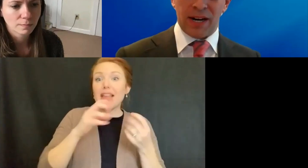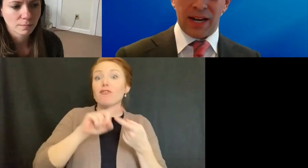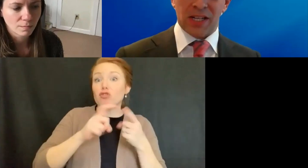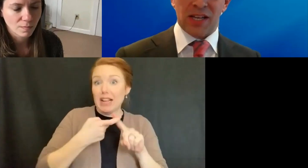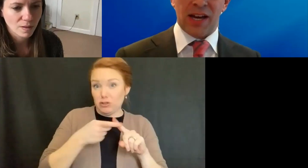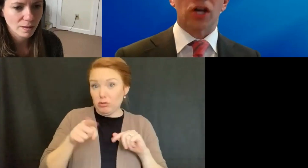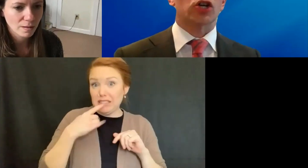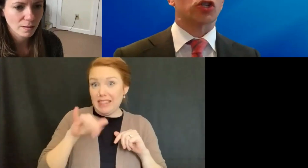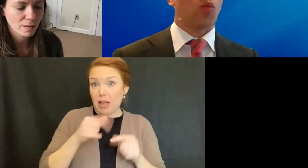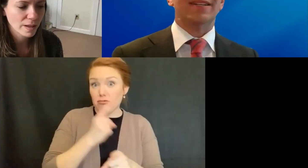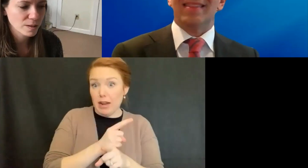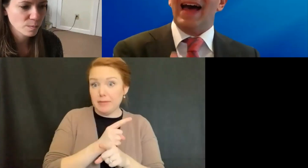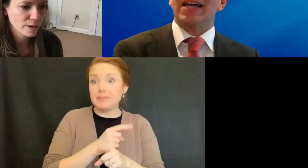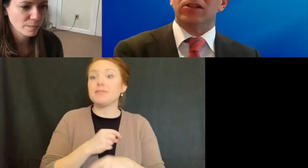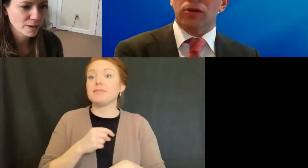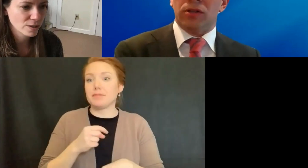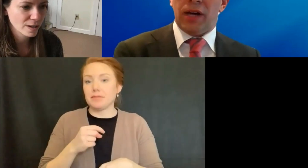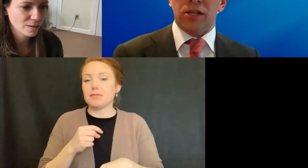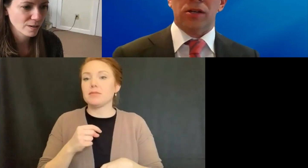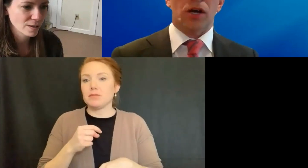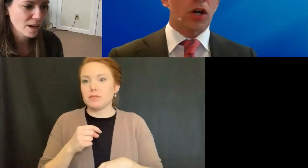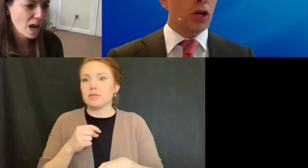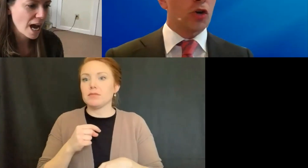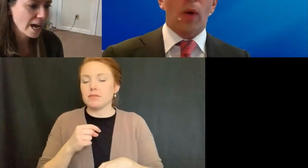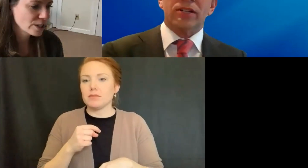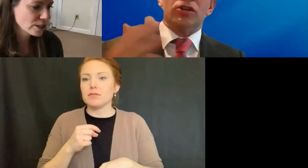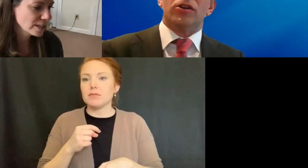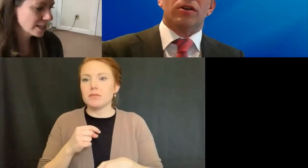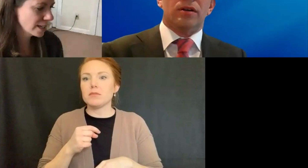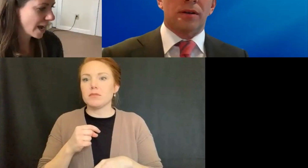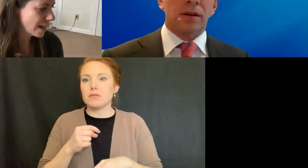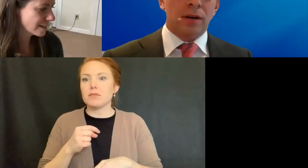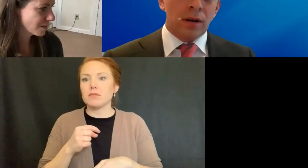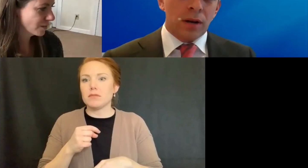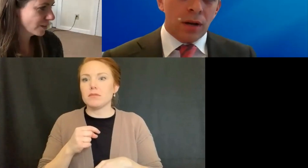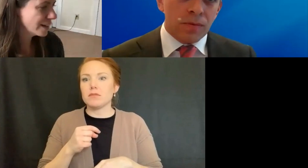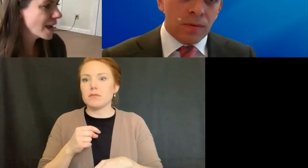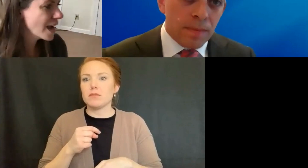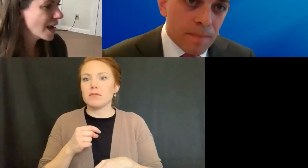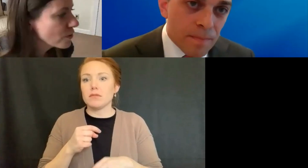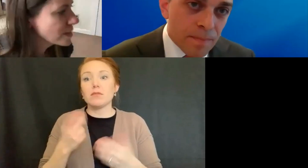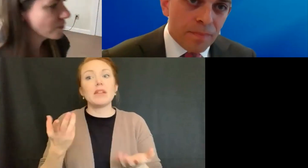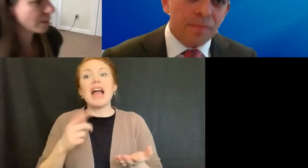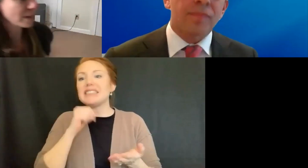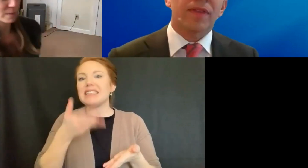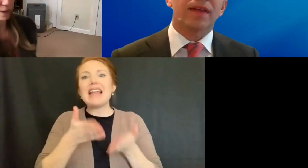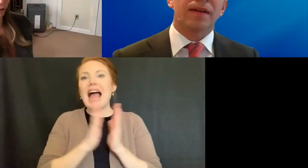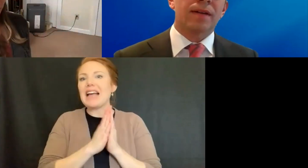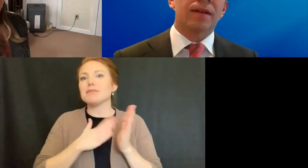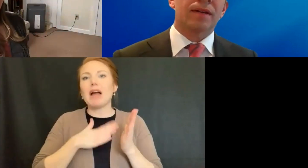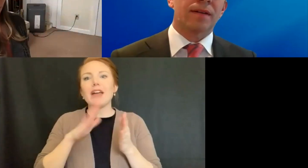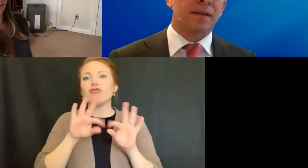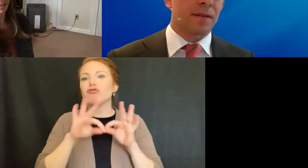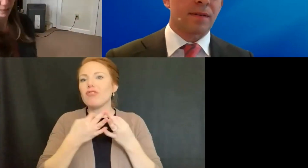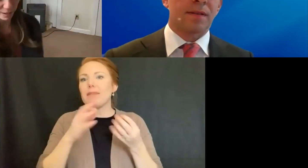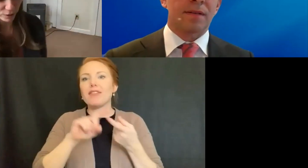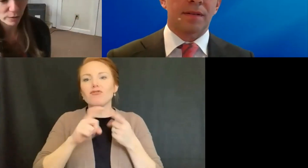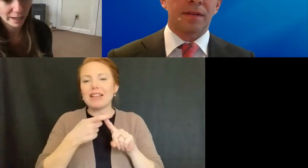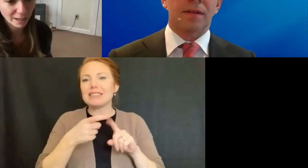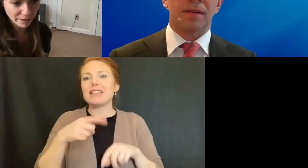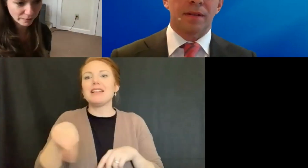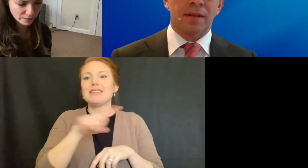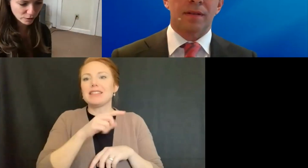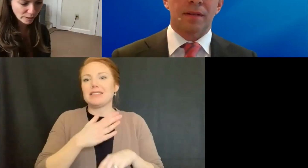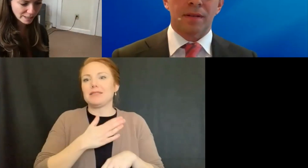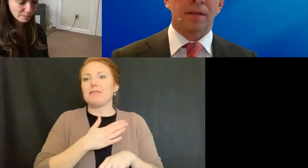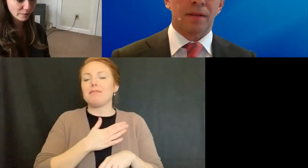that? Did I catch that? So what did that look like? You went to your... I didn't ask my friends and family because my closest living relatives are my two